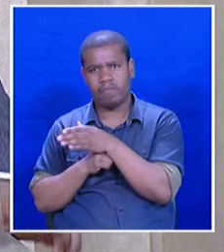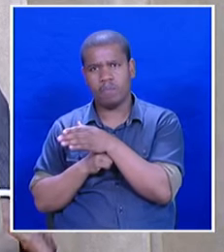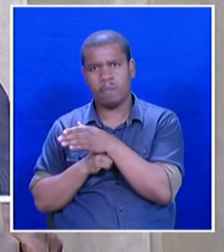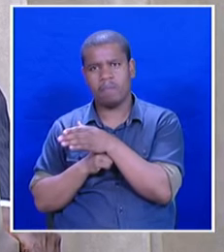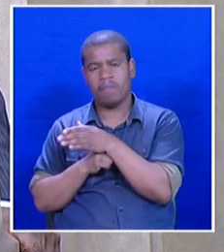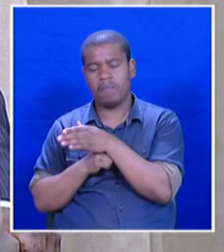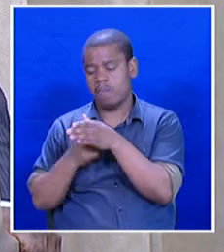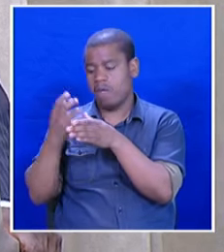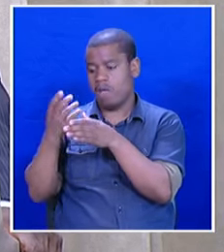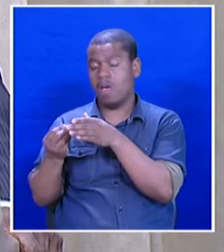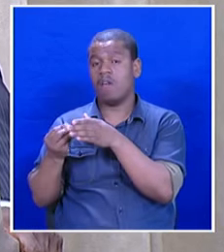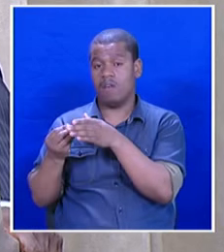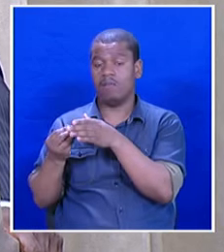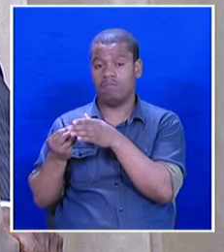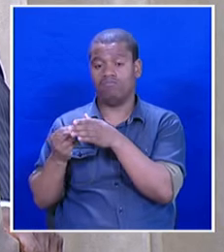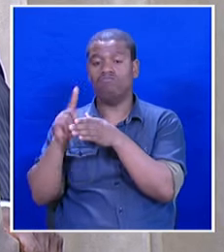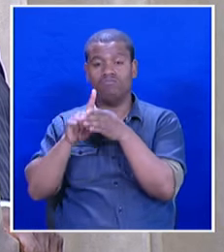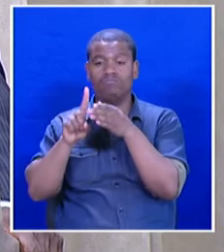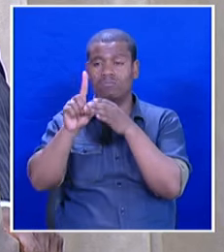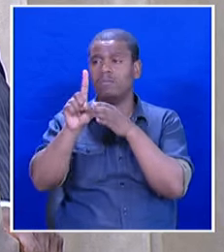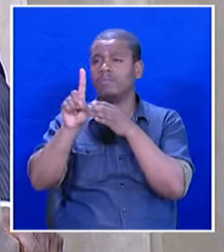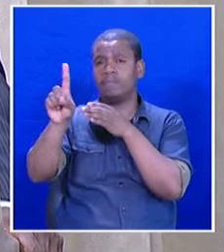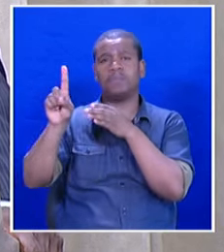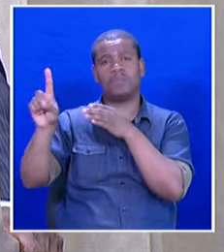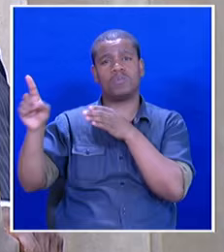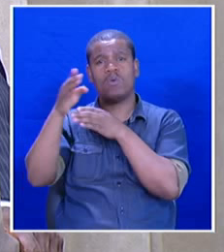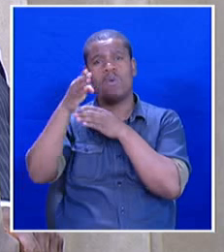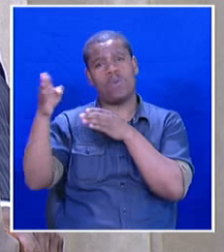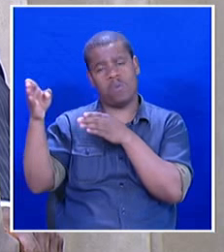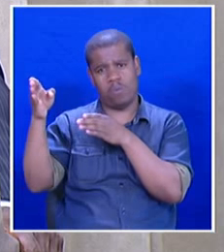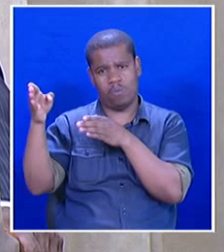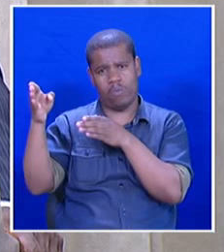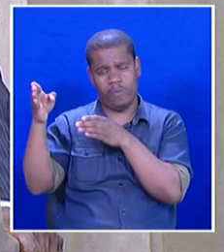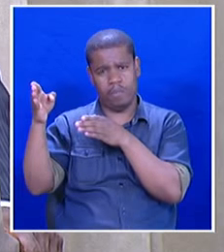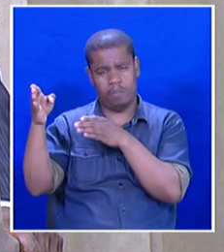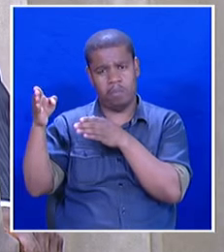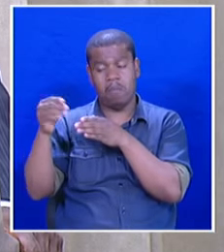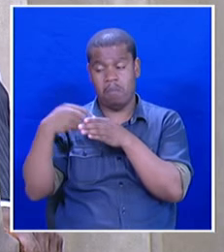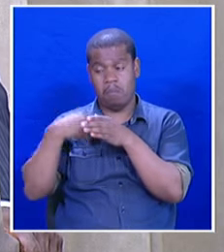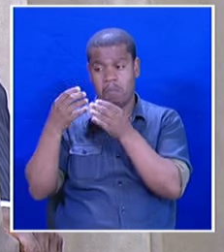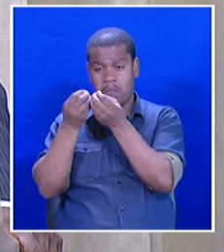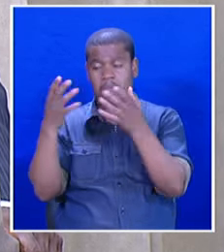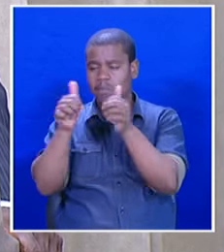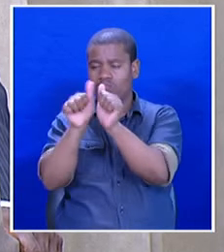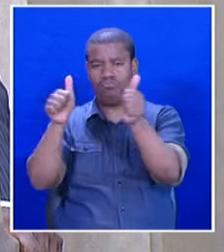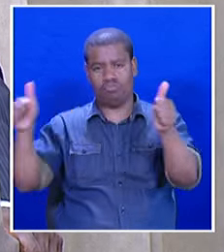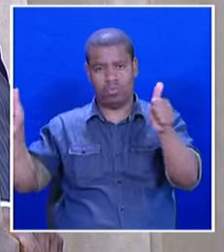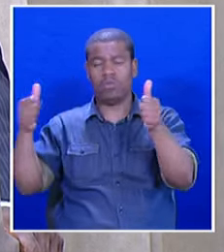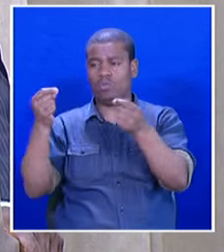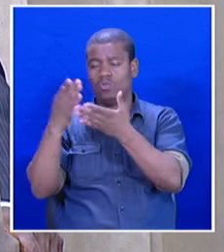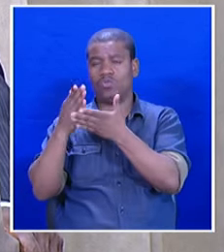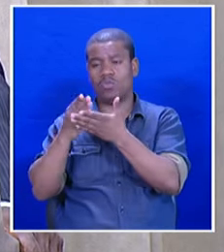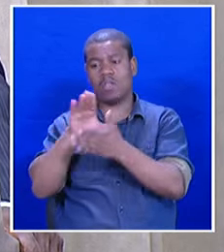presentation, and I think they have made it to some of our stakeholders, on the establishment of the South African Development Partnership